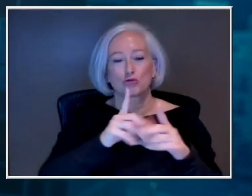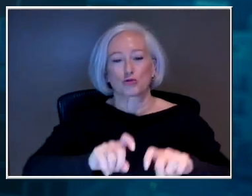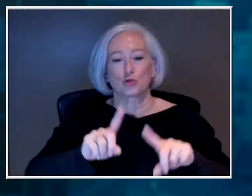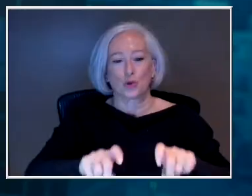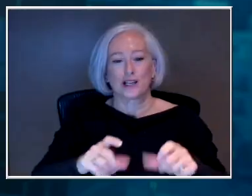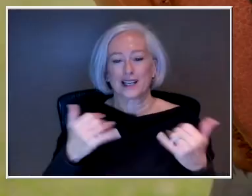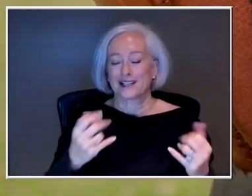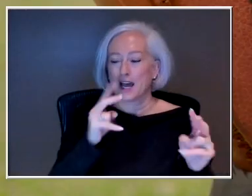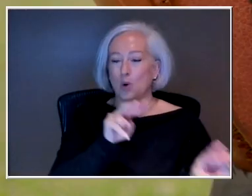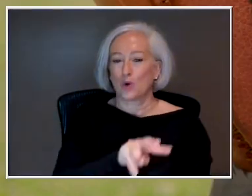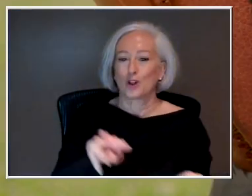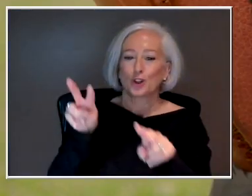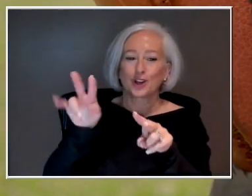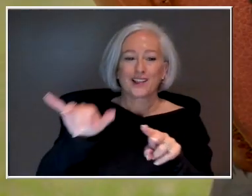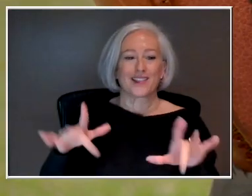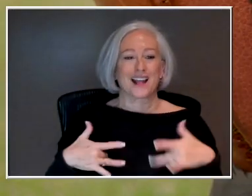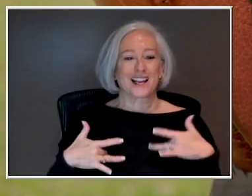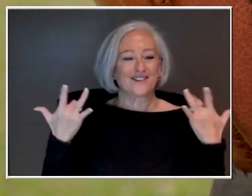that event.